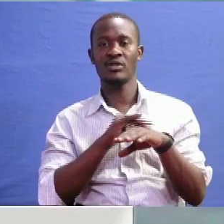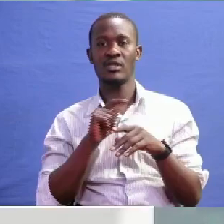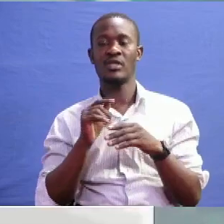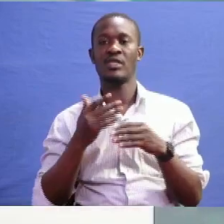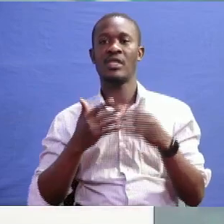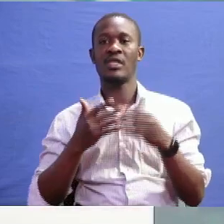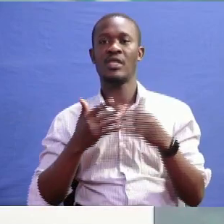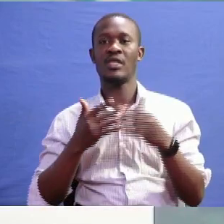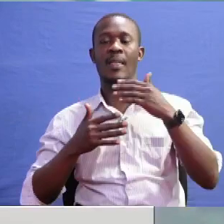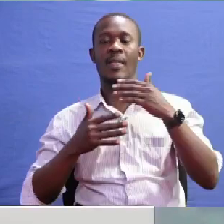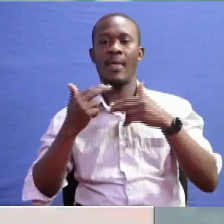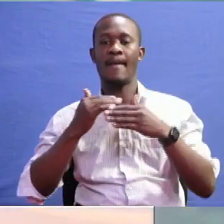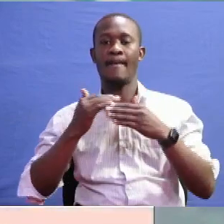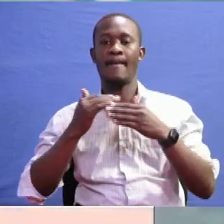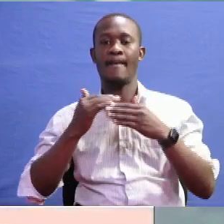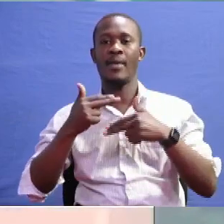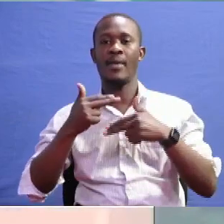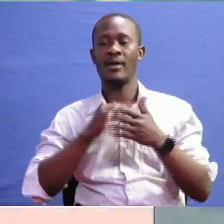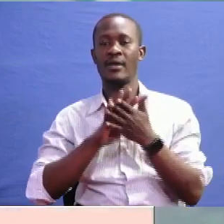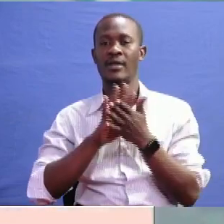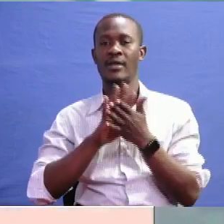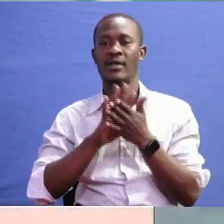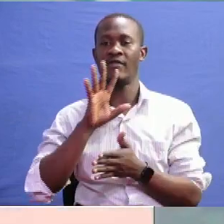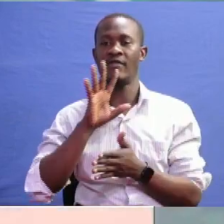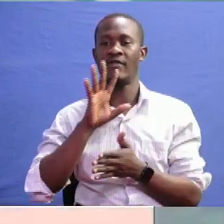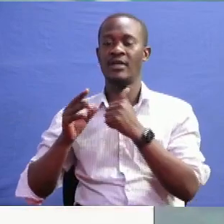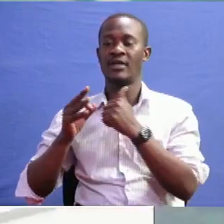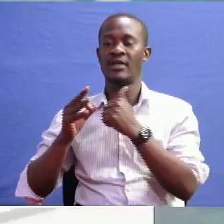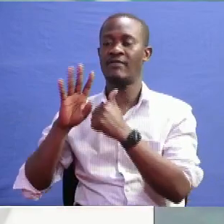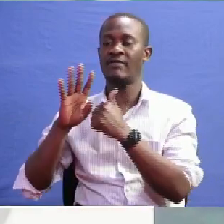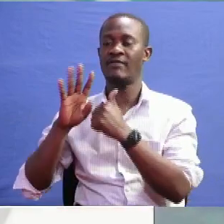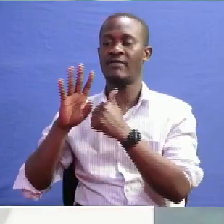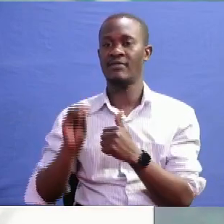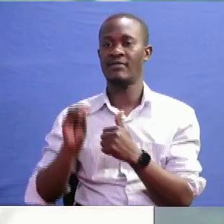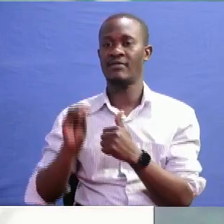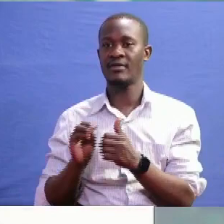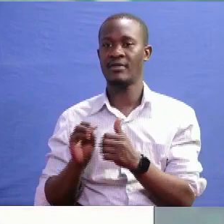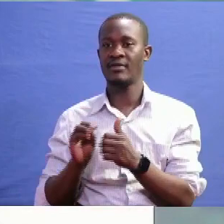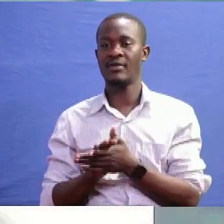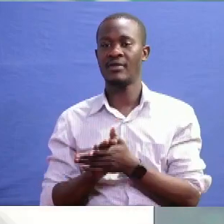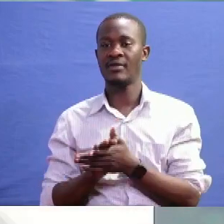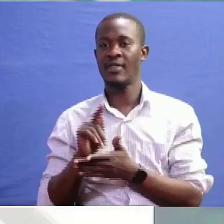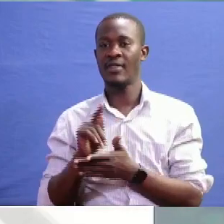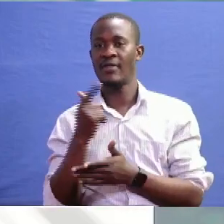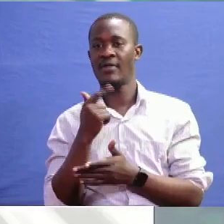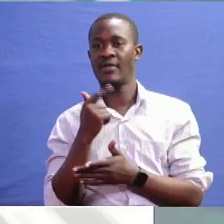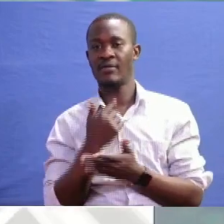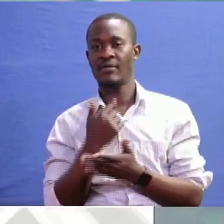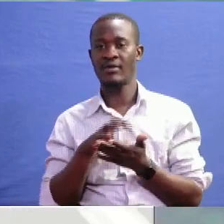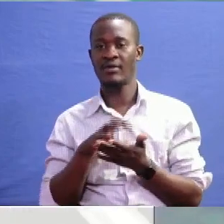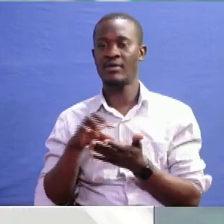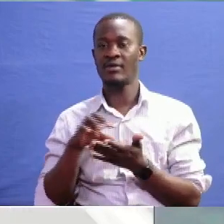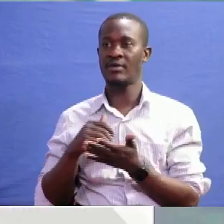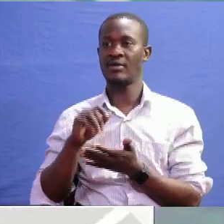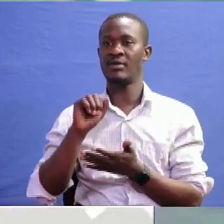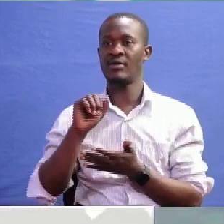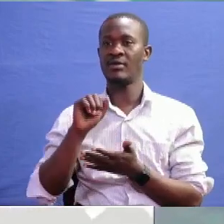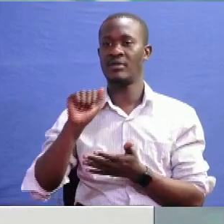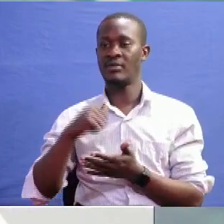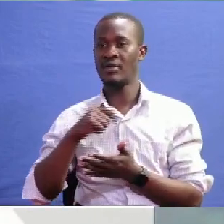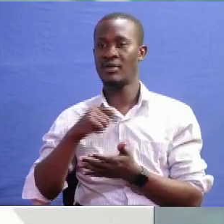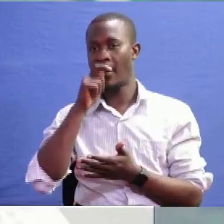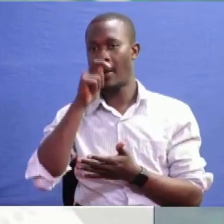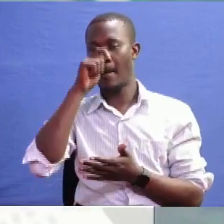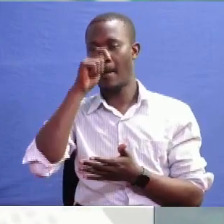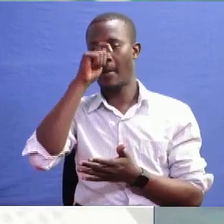private university I've seen charging is about 585,000. The ones that are expensive, like Strathmore, Aga Khan, are not there. They are